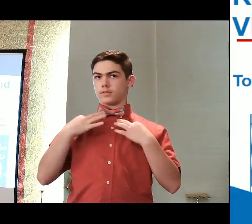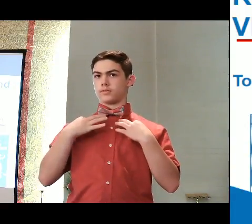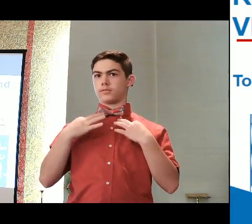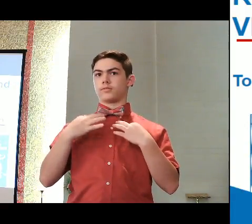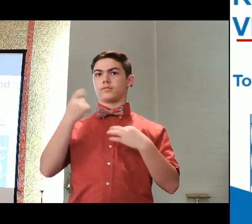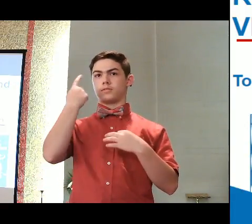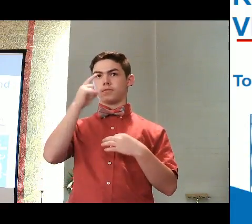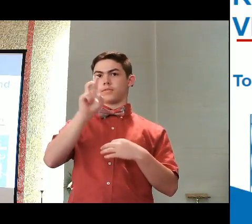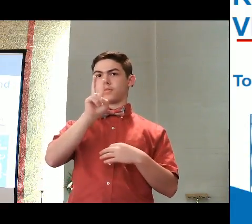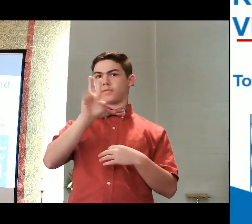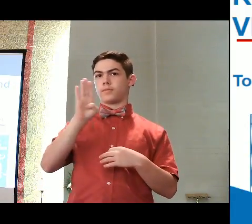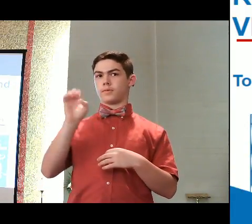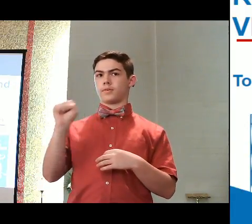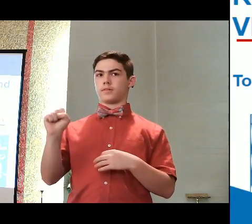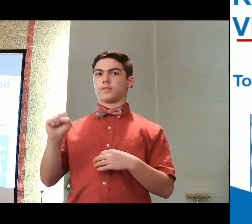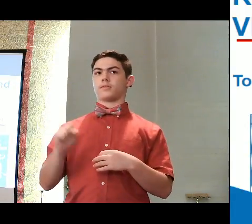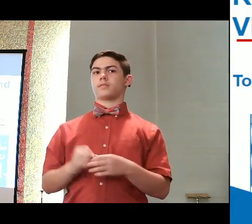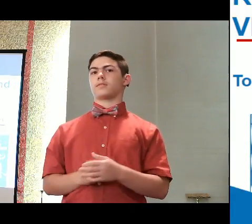Today is the last day to get your t-shirts.